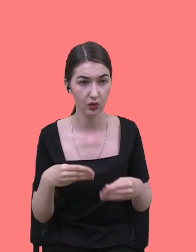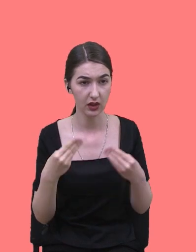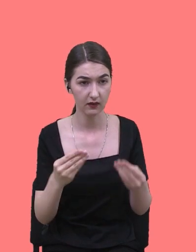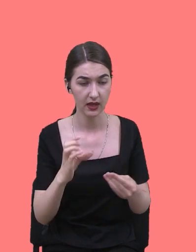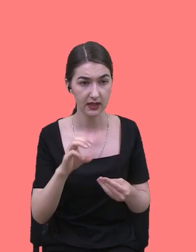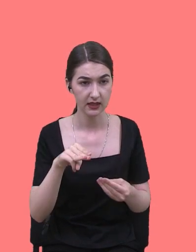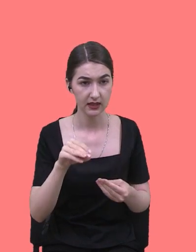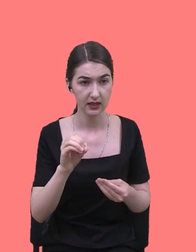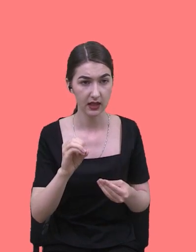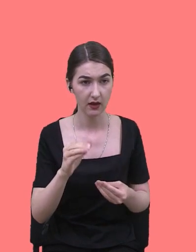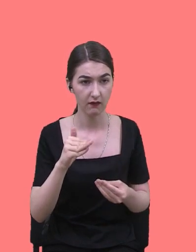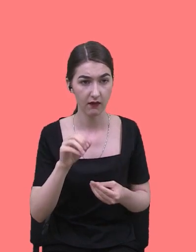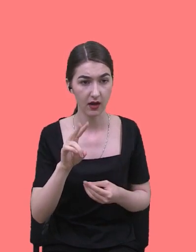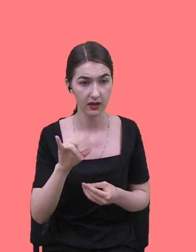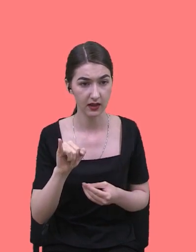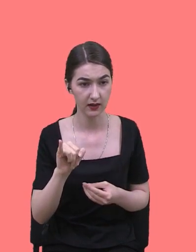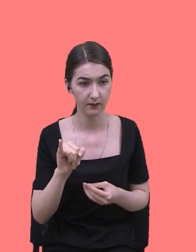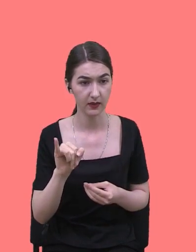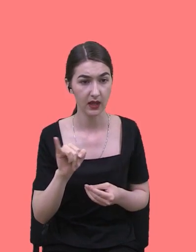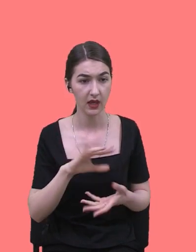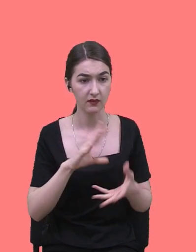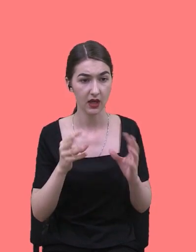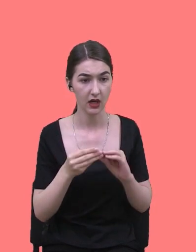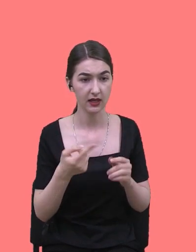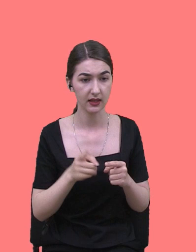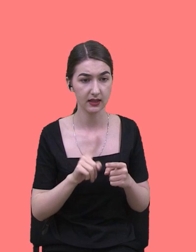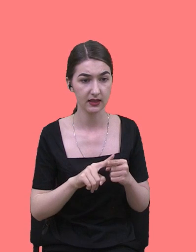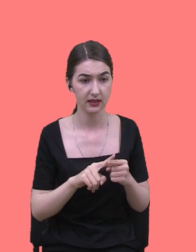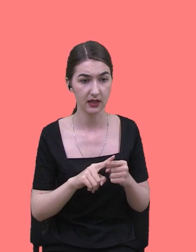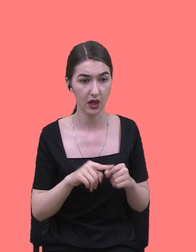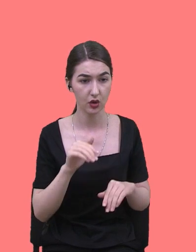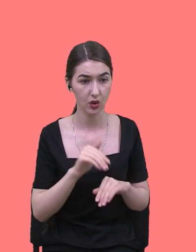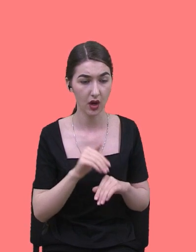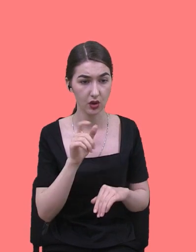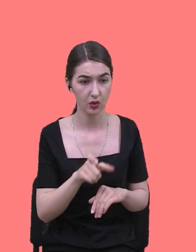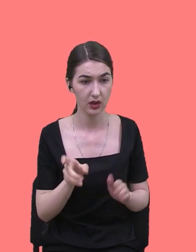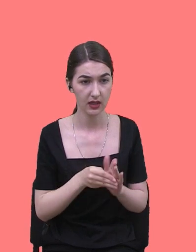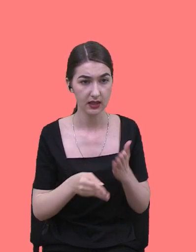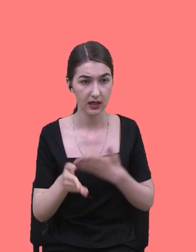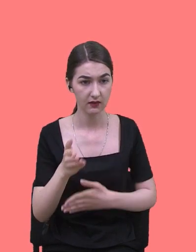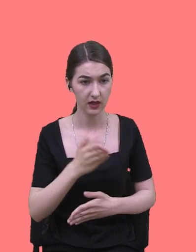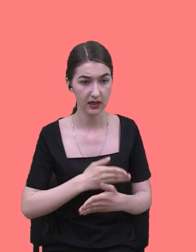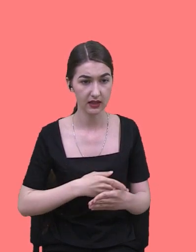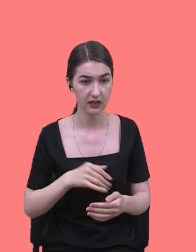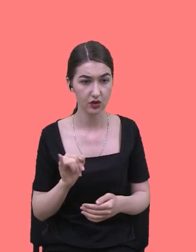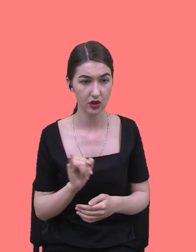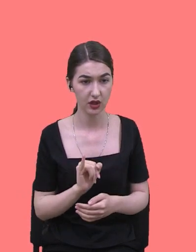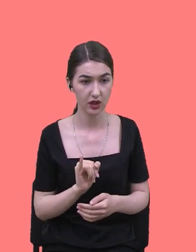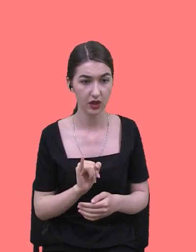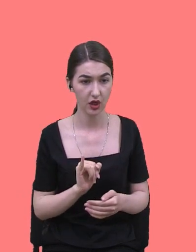the stigma around people with disabilities, both in terms of their inclusion in